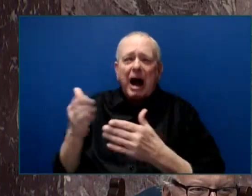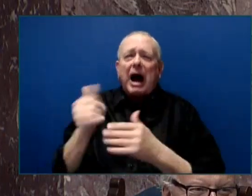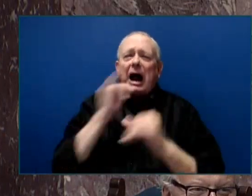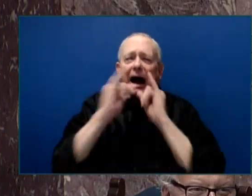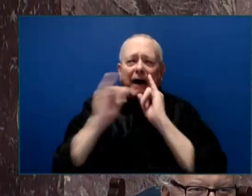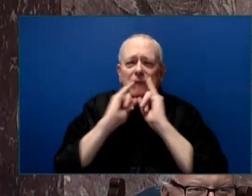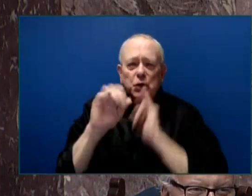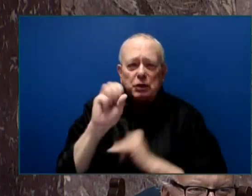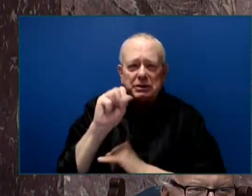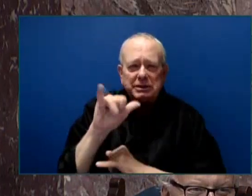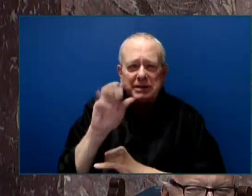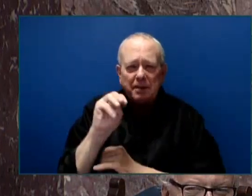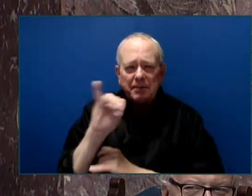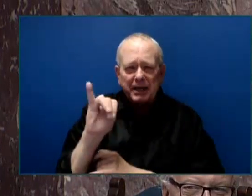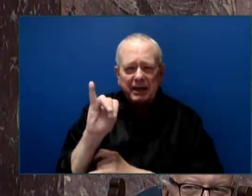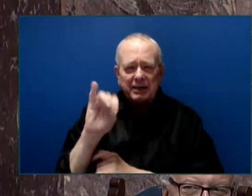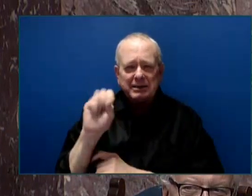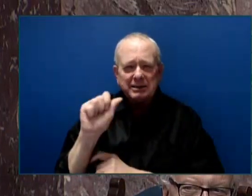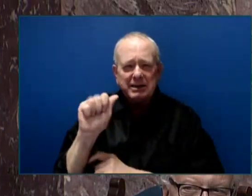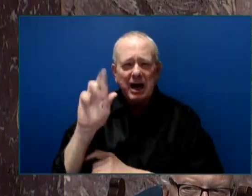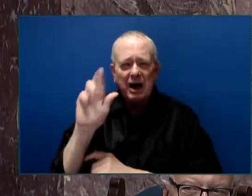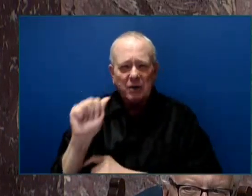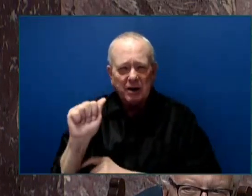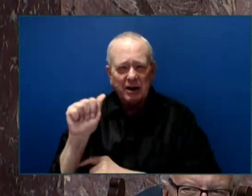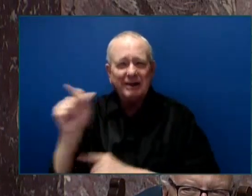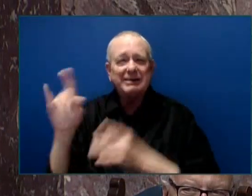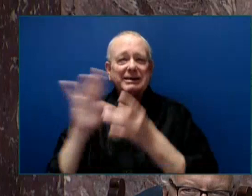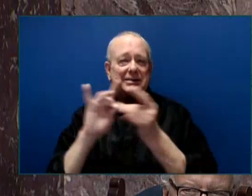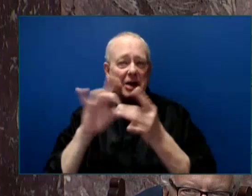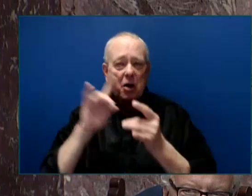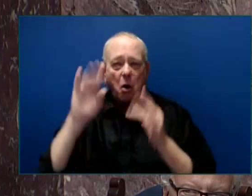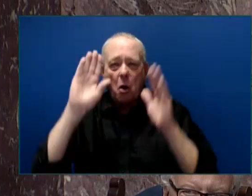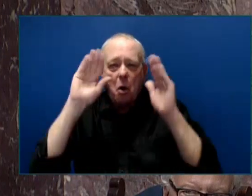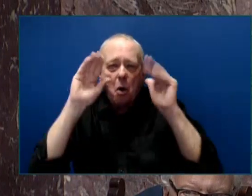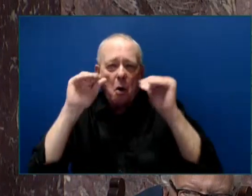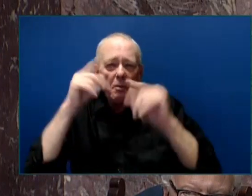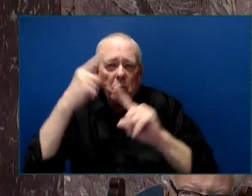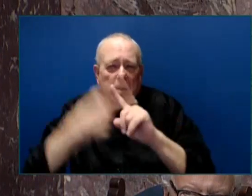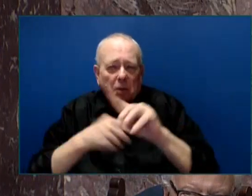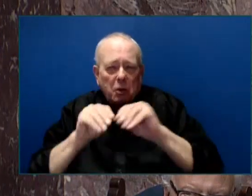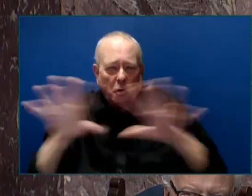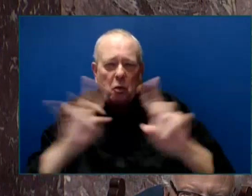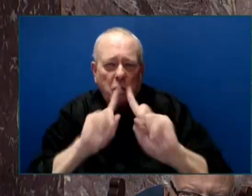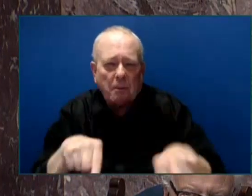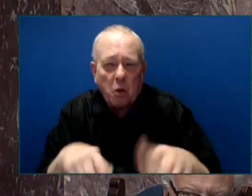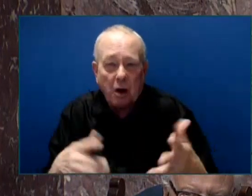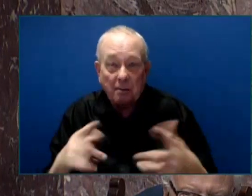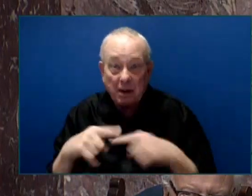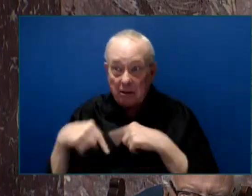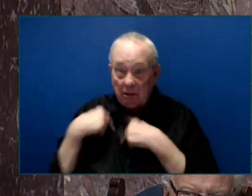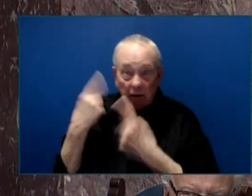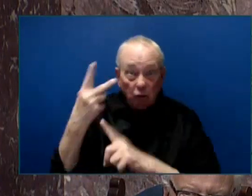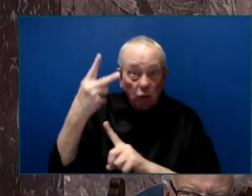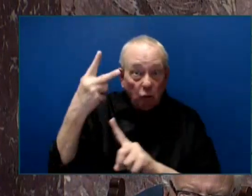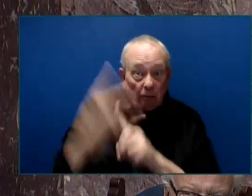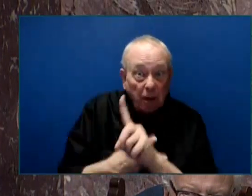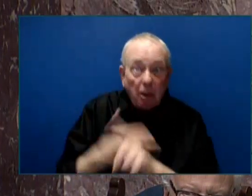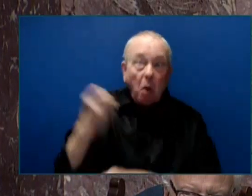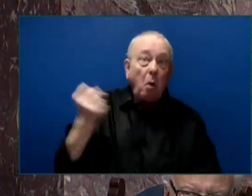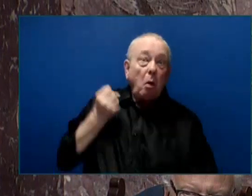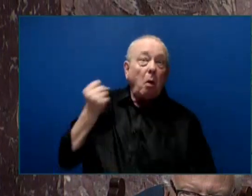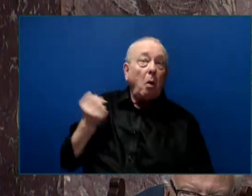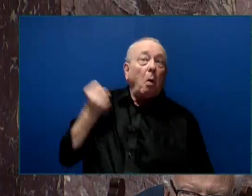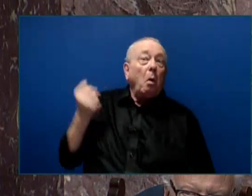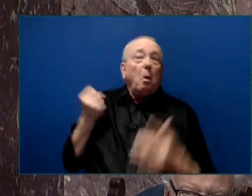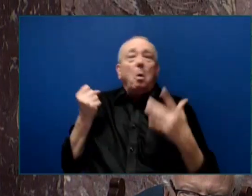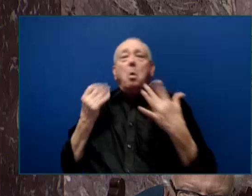out." Well, Mr. Speaker, the housing minister successfully dodged releasing this report while his